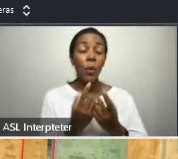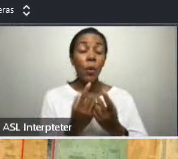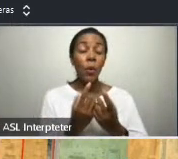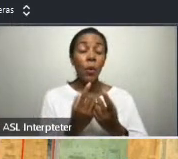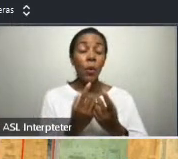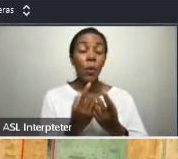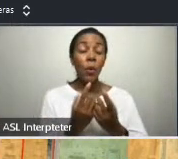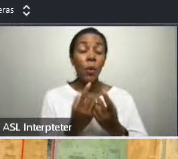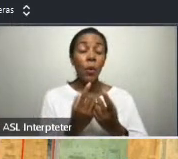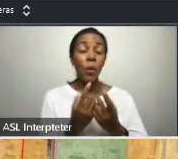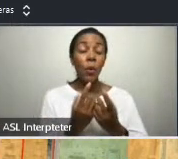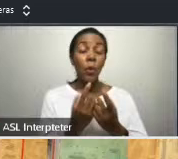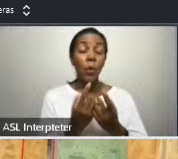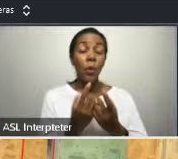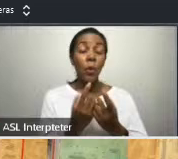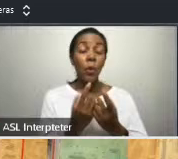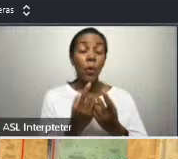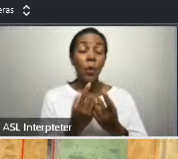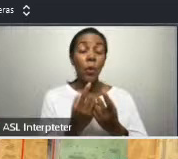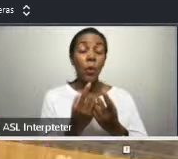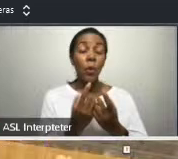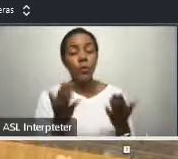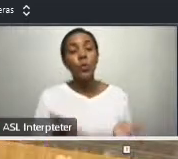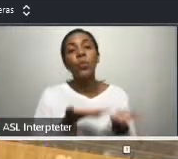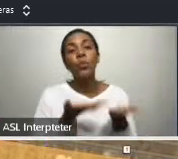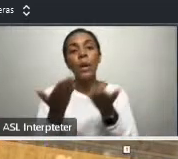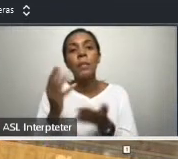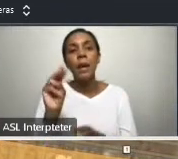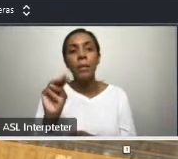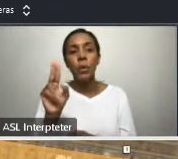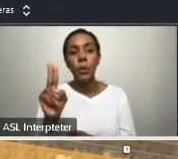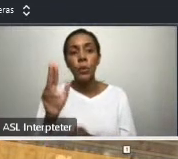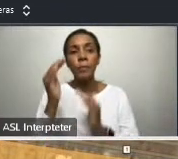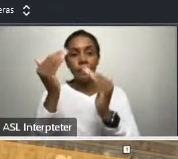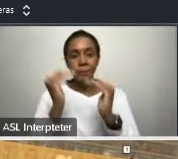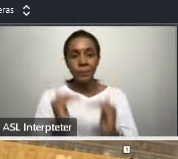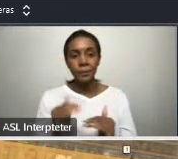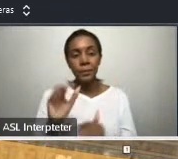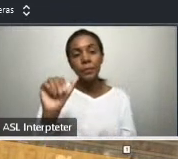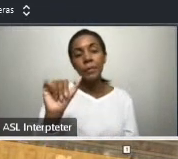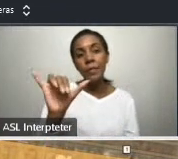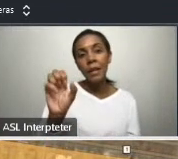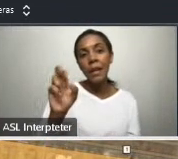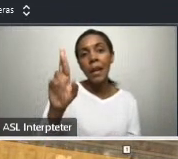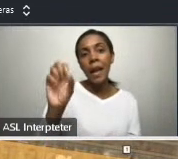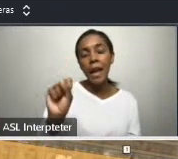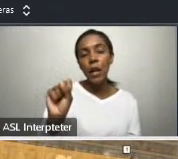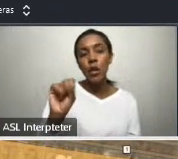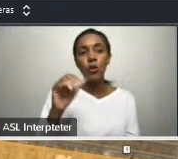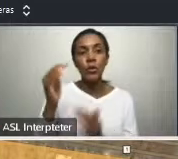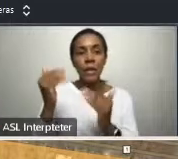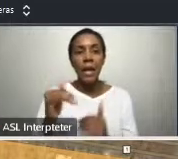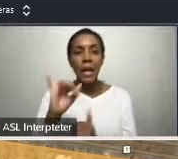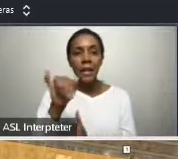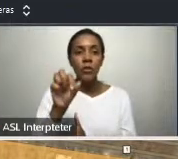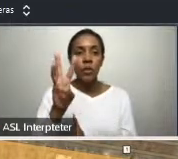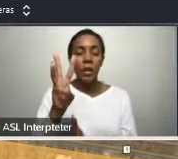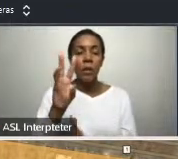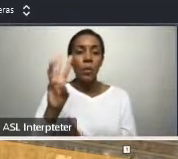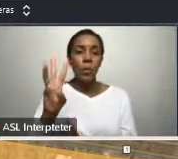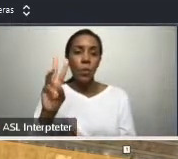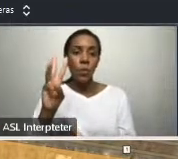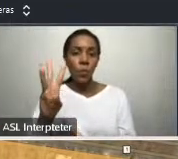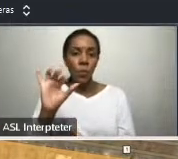anchor character here. So we are recommending MU. Next slide. Two areas near Carnes, the former